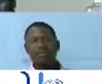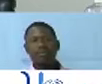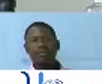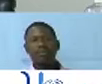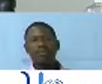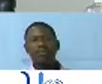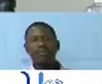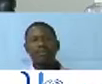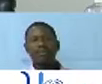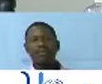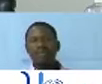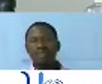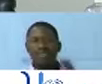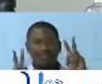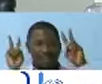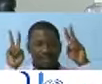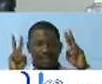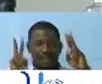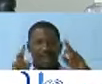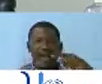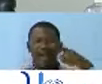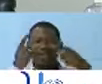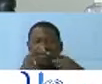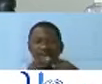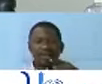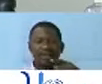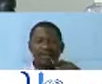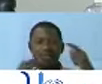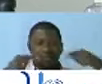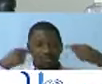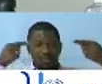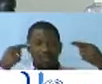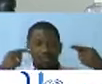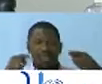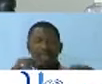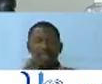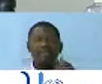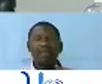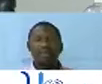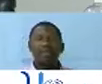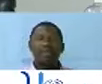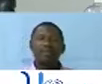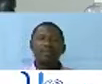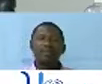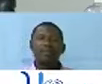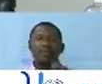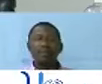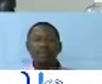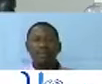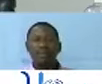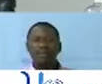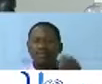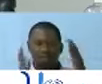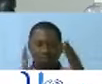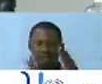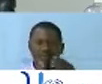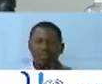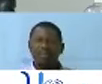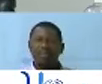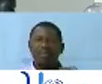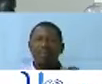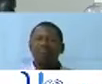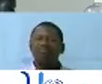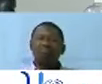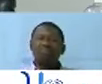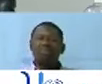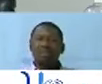Did Jammeh eventually succeed in planting the seed of discord amongst members of the bar?